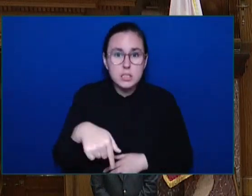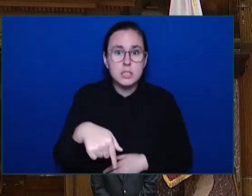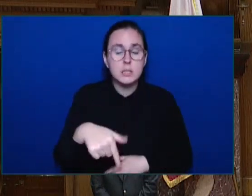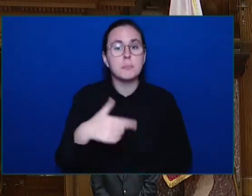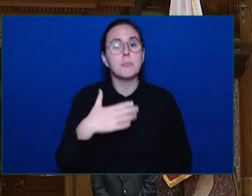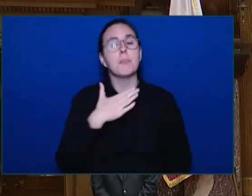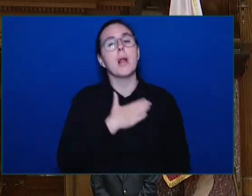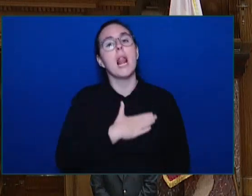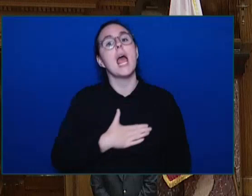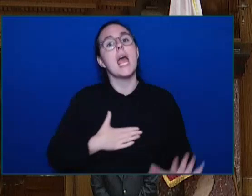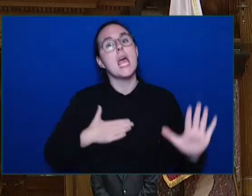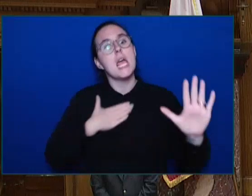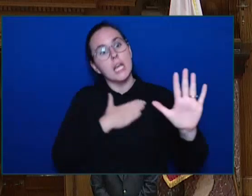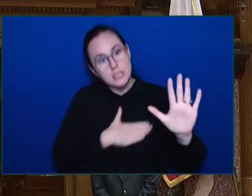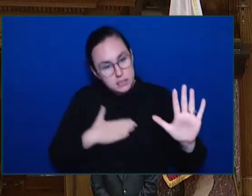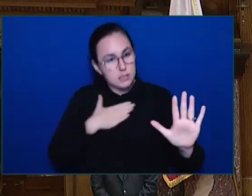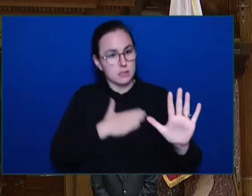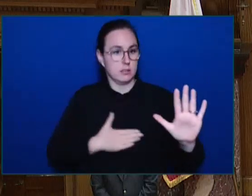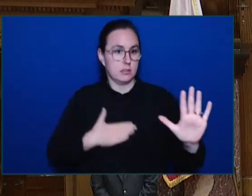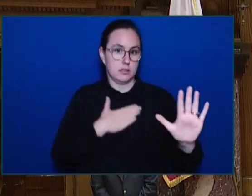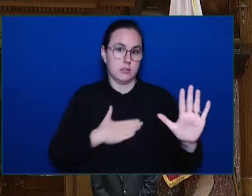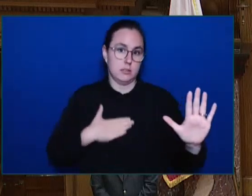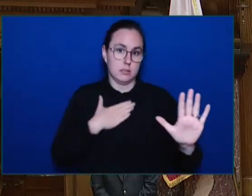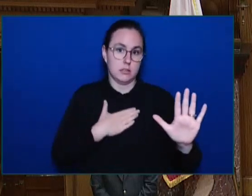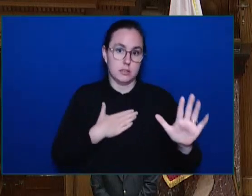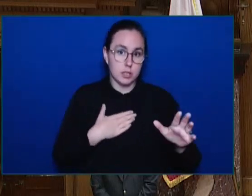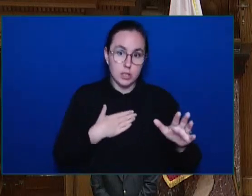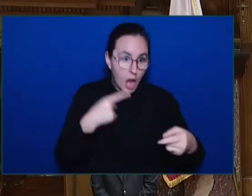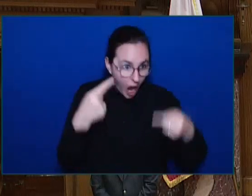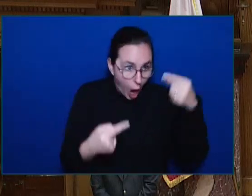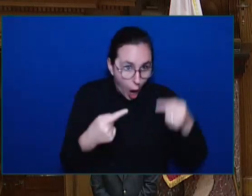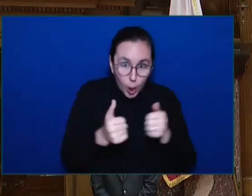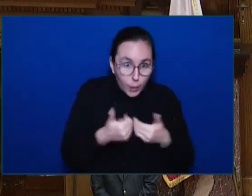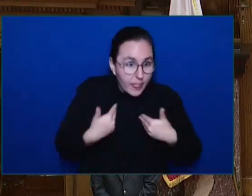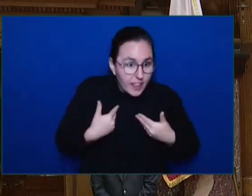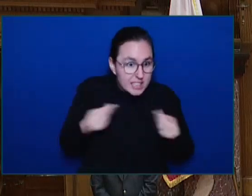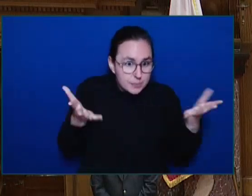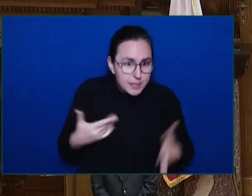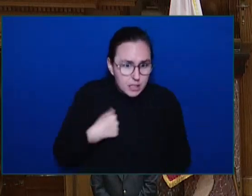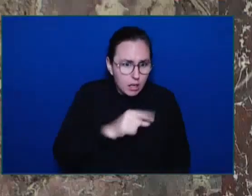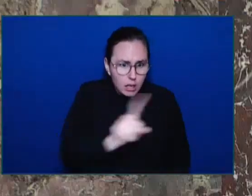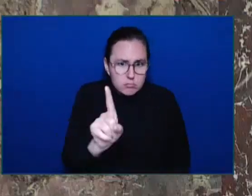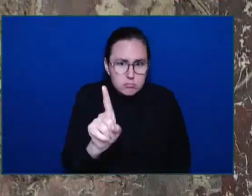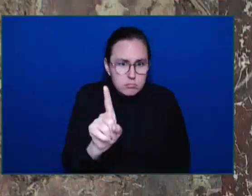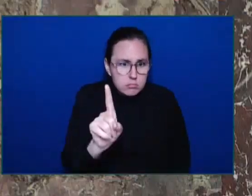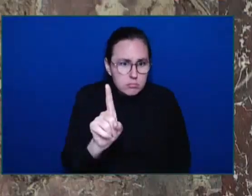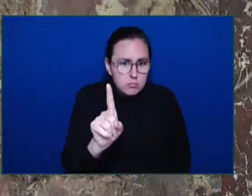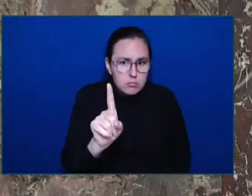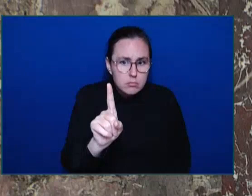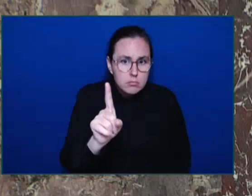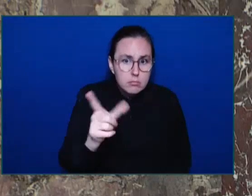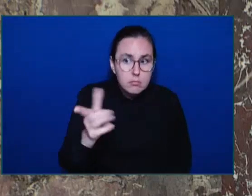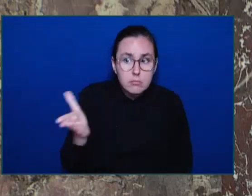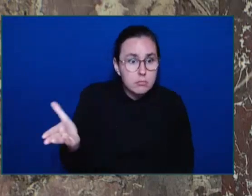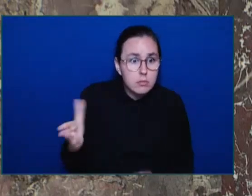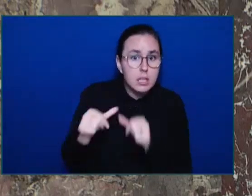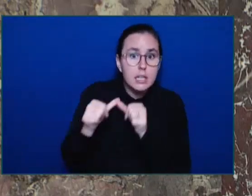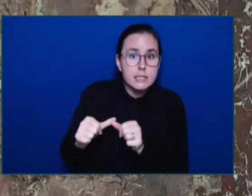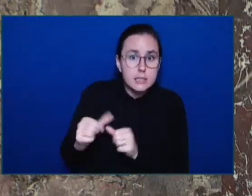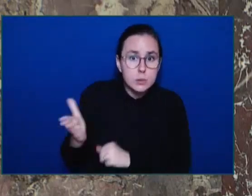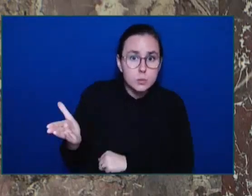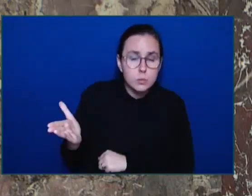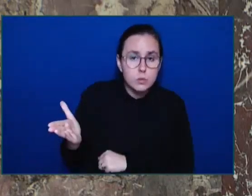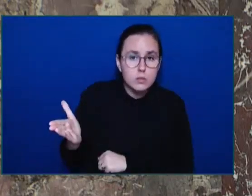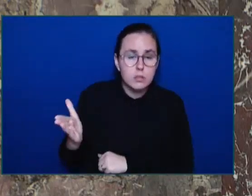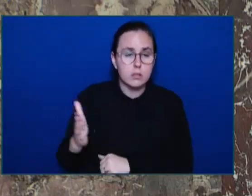No argument with the chair. Premier will continue. Honourable Chair, when the all-party committee came